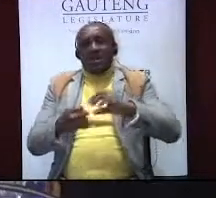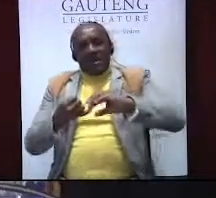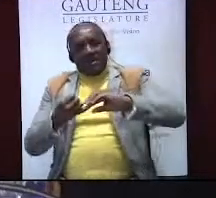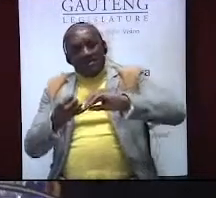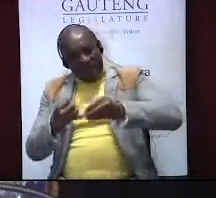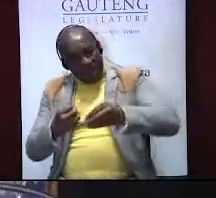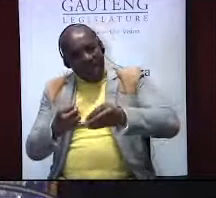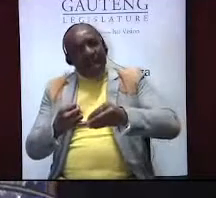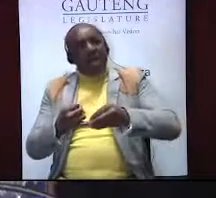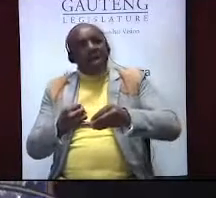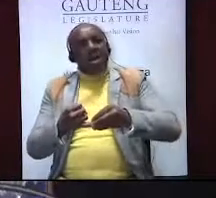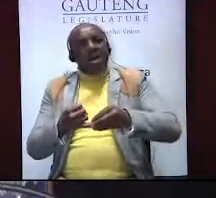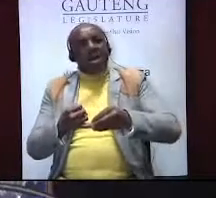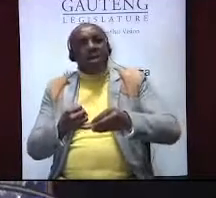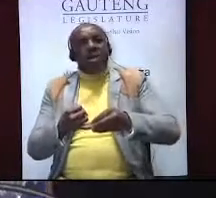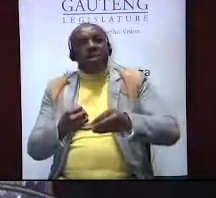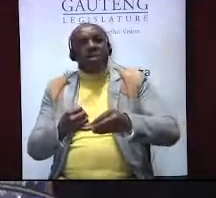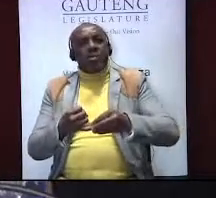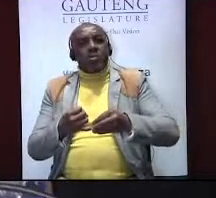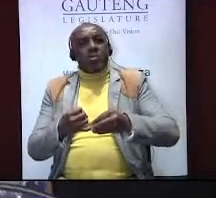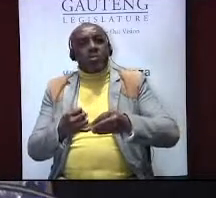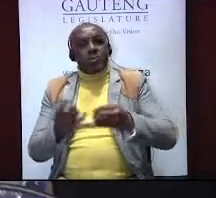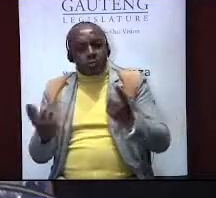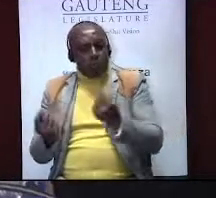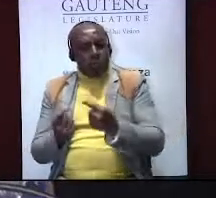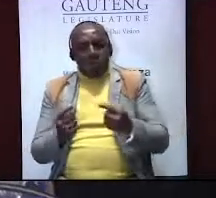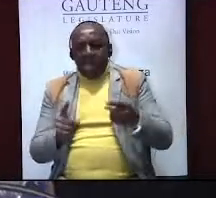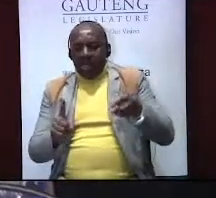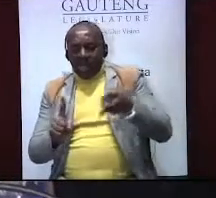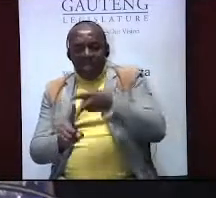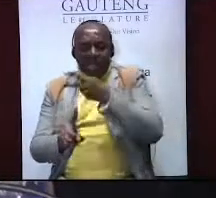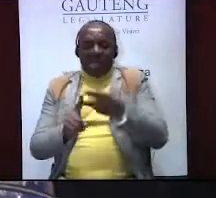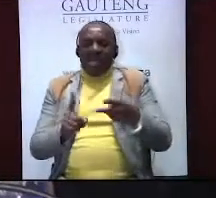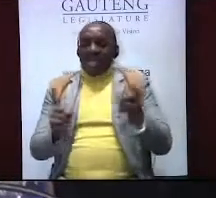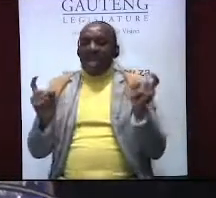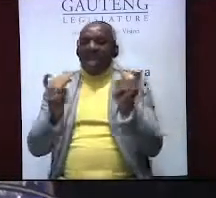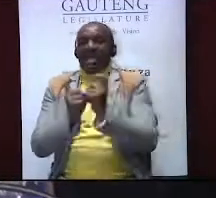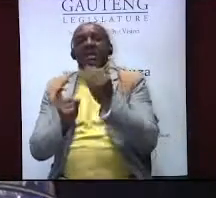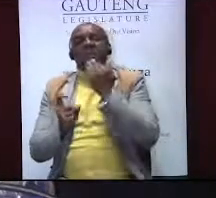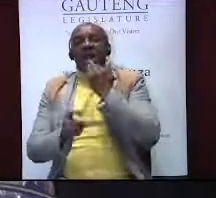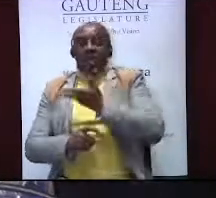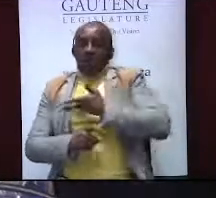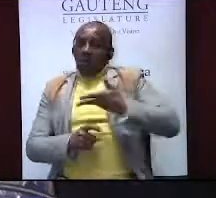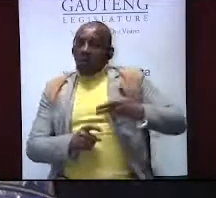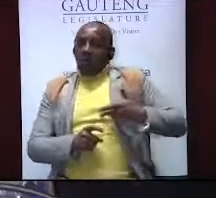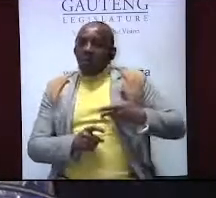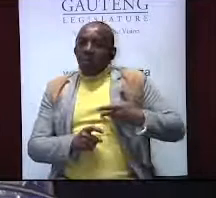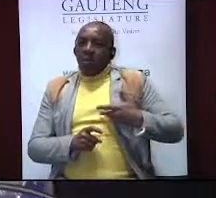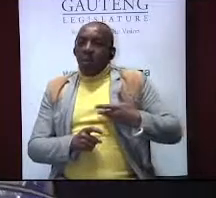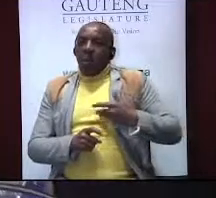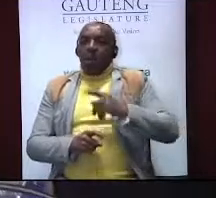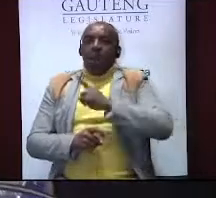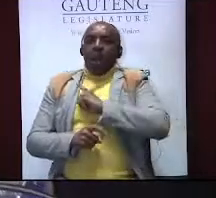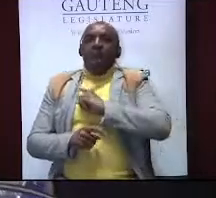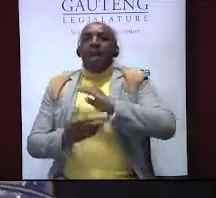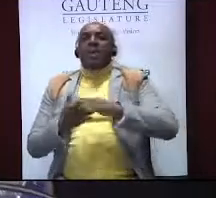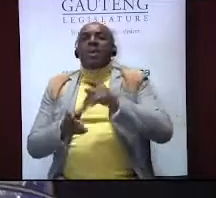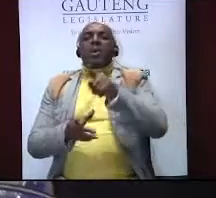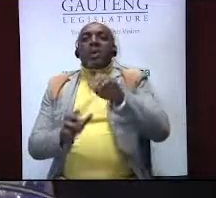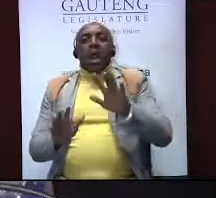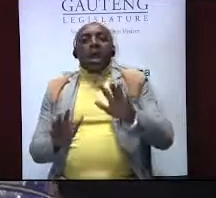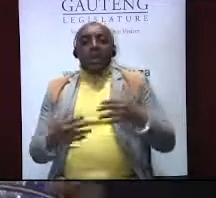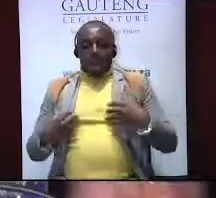justify violence against women because of how you dress. Not